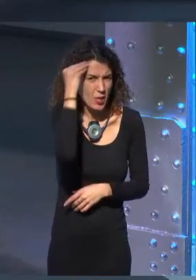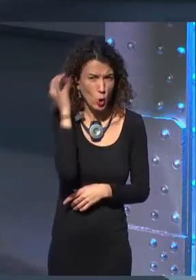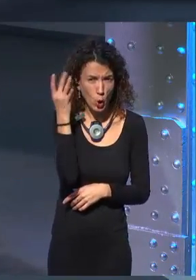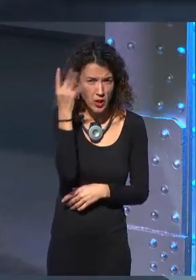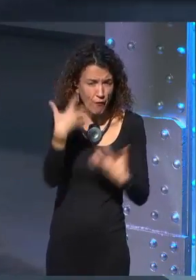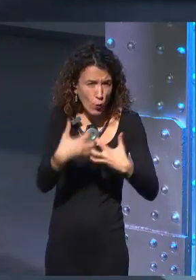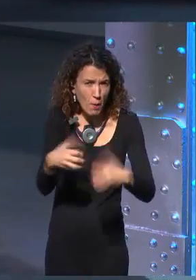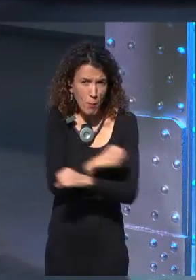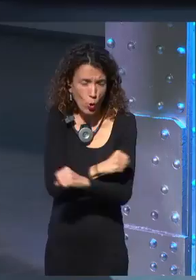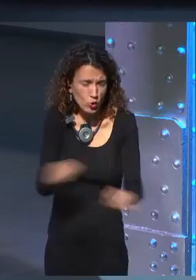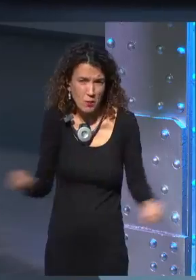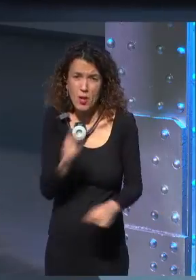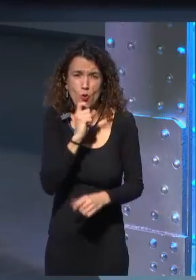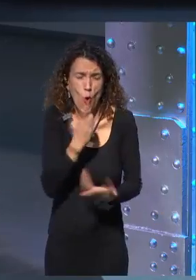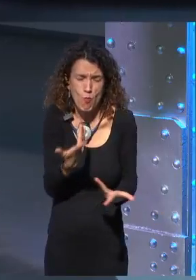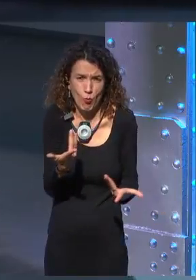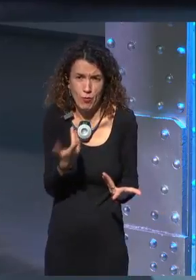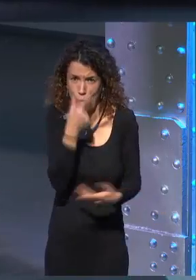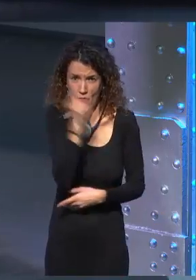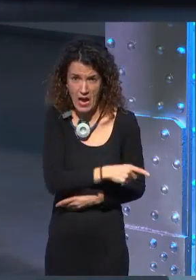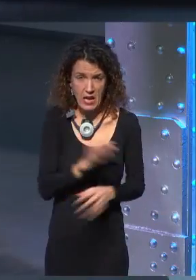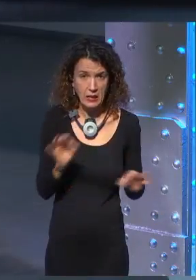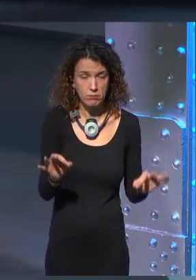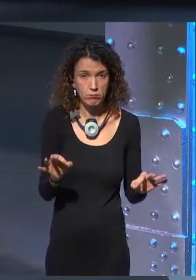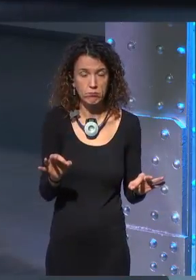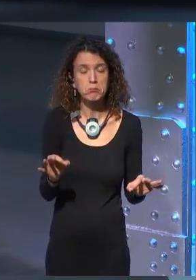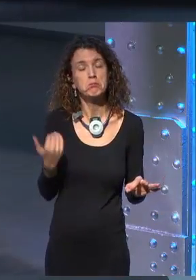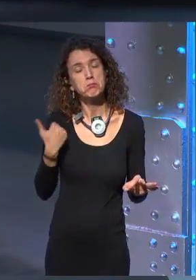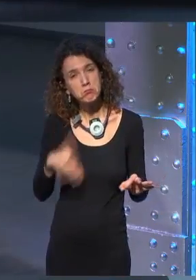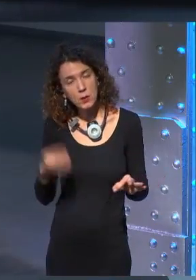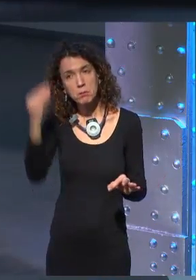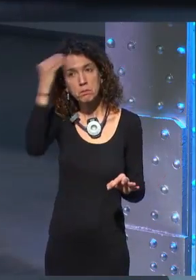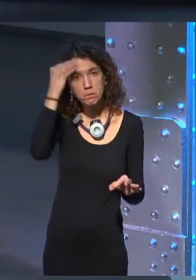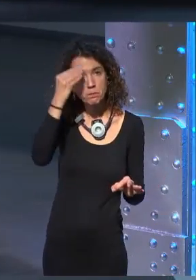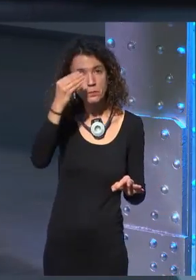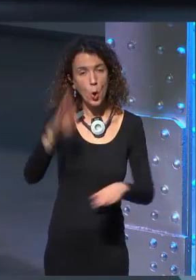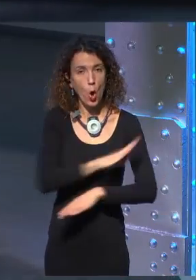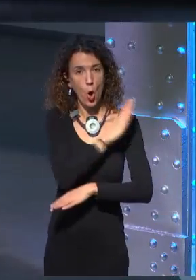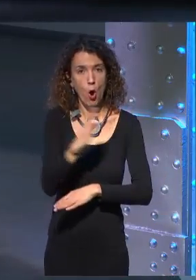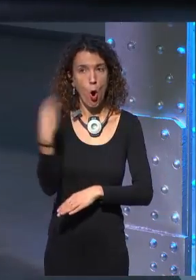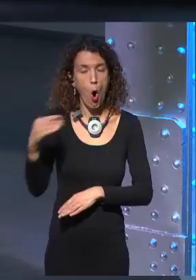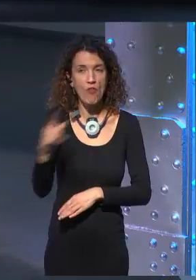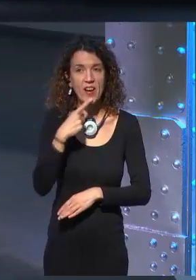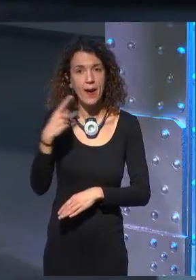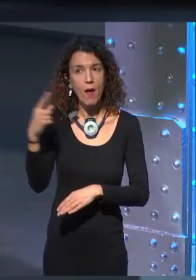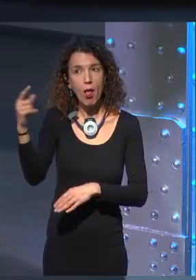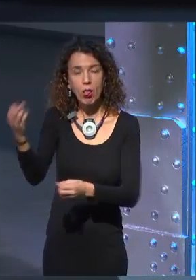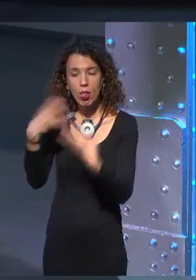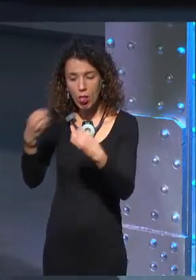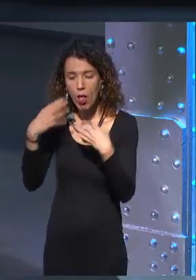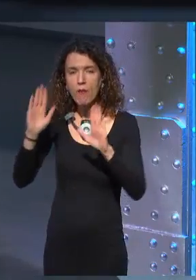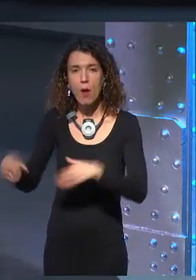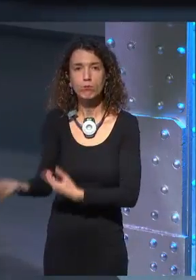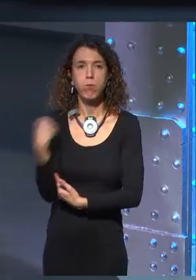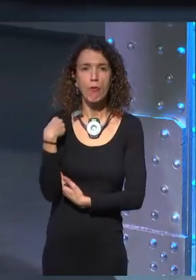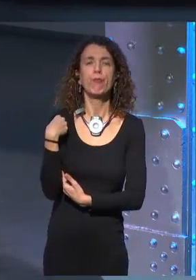work. And they argued and they won. So we tried it. A few months later, I finally got the nerve to do